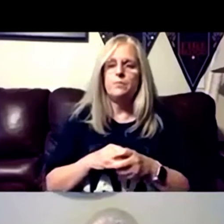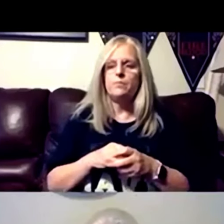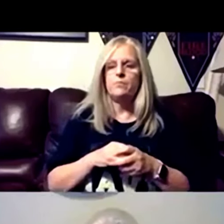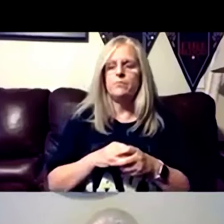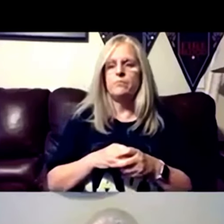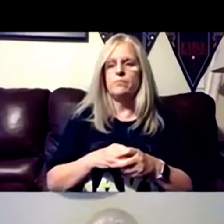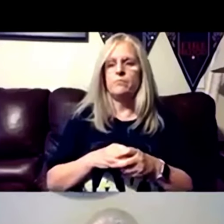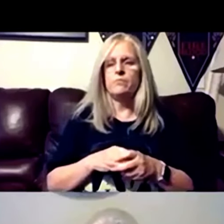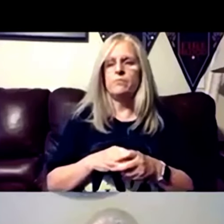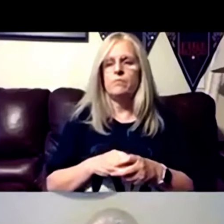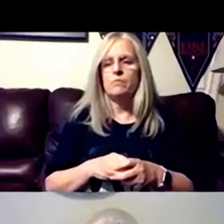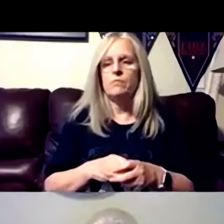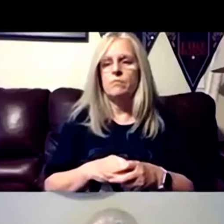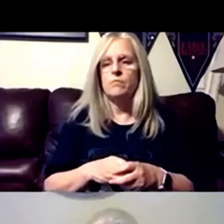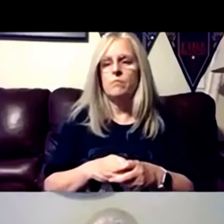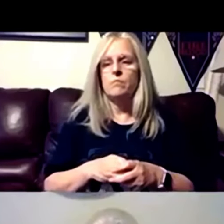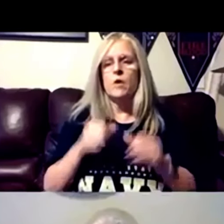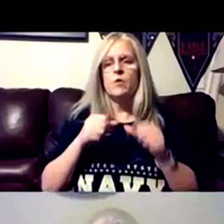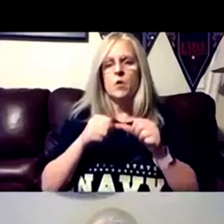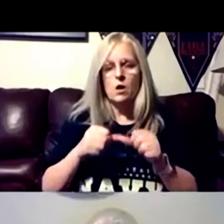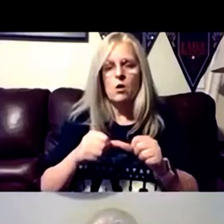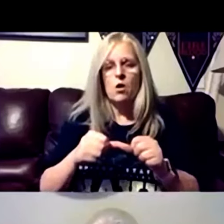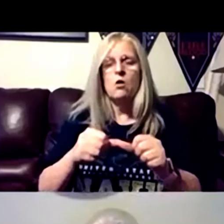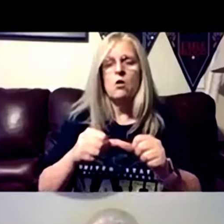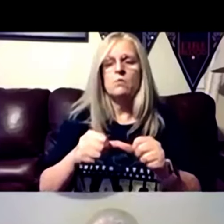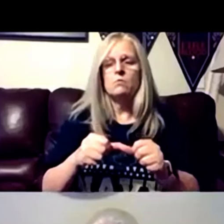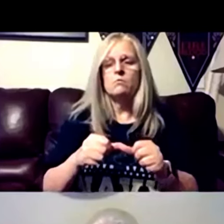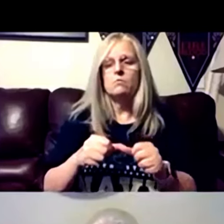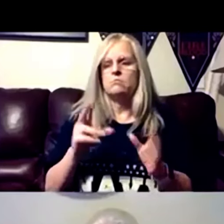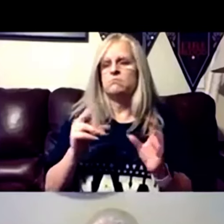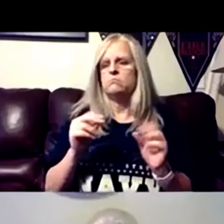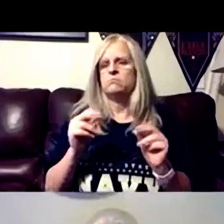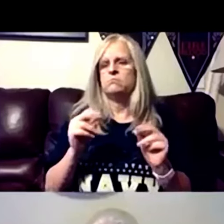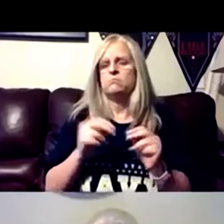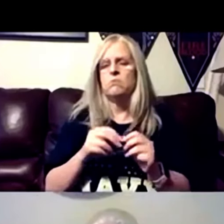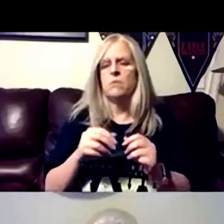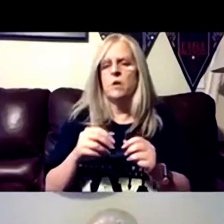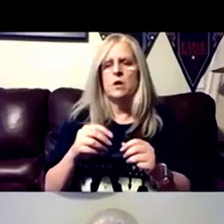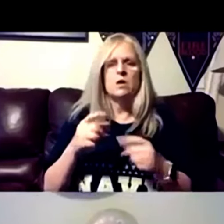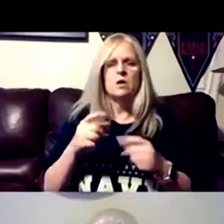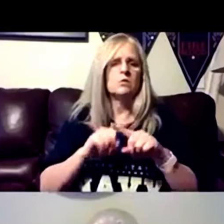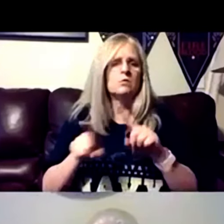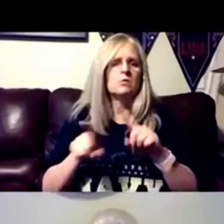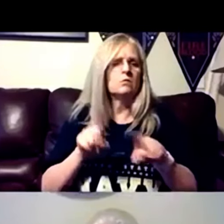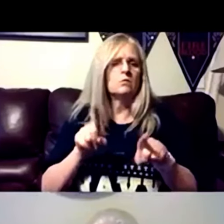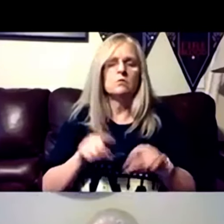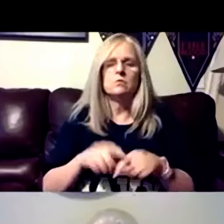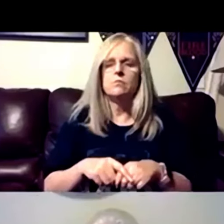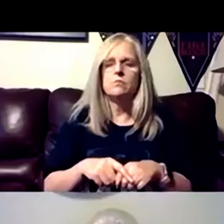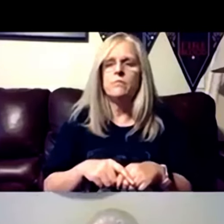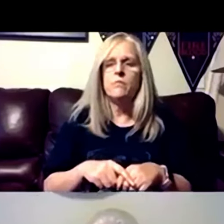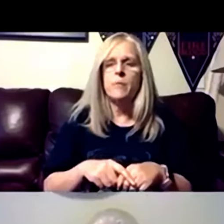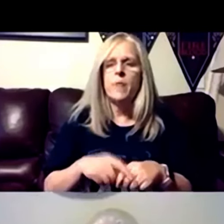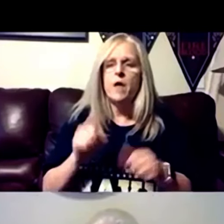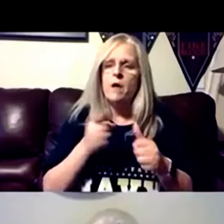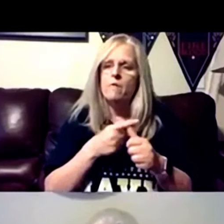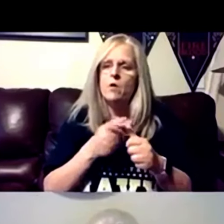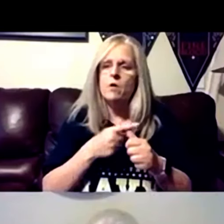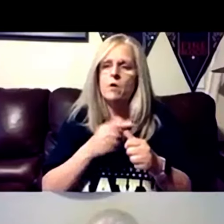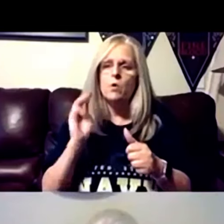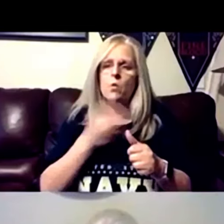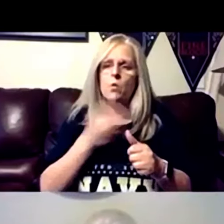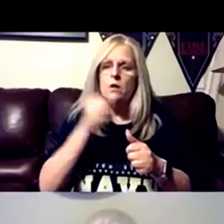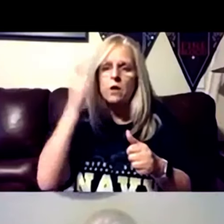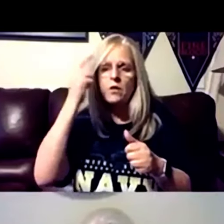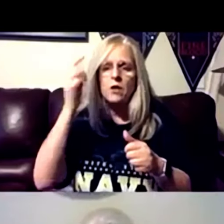you know, as we got along, we realized that no, we're like completely different, right? But the point was, at first we didn't think this